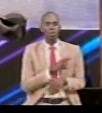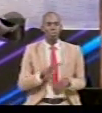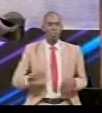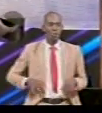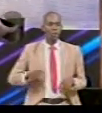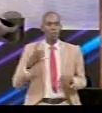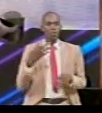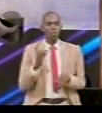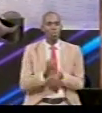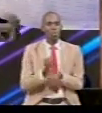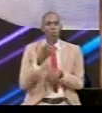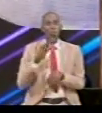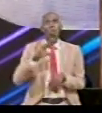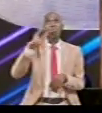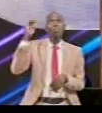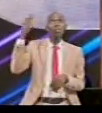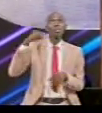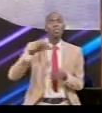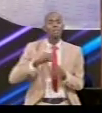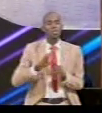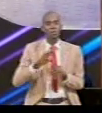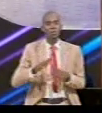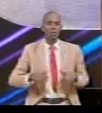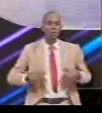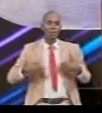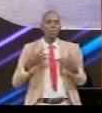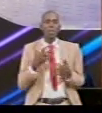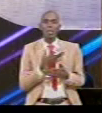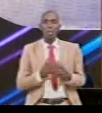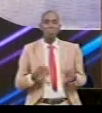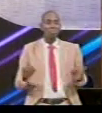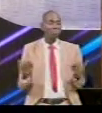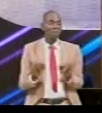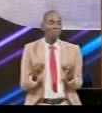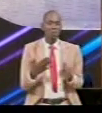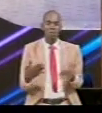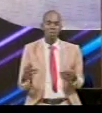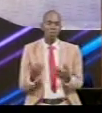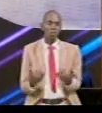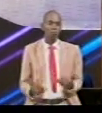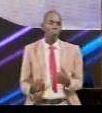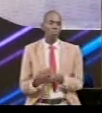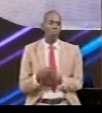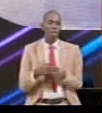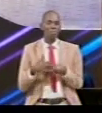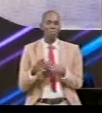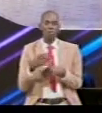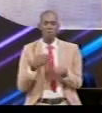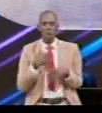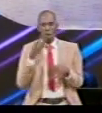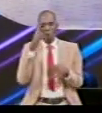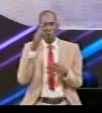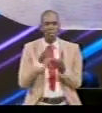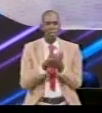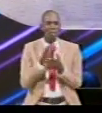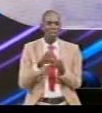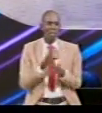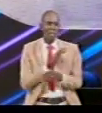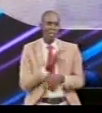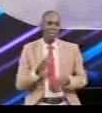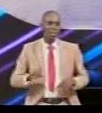grace in your life. And the same thing today, after you have believed in Christ, if you go back to